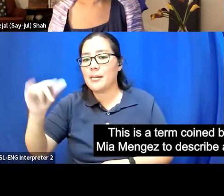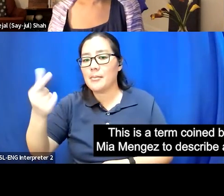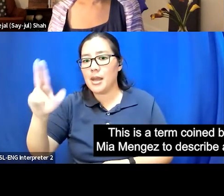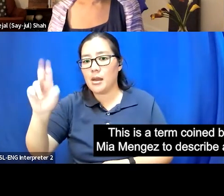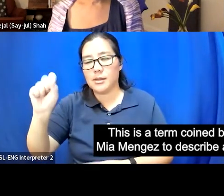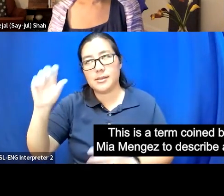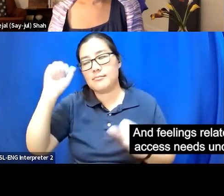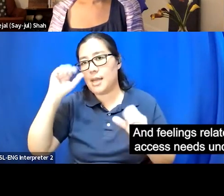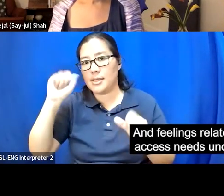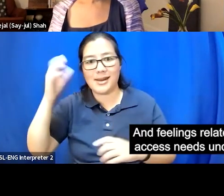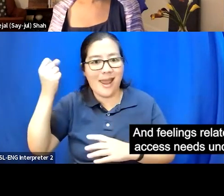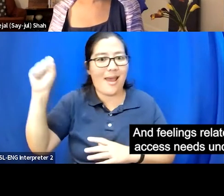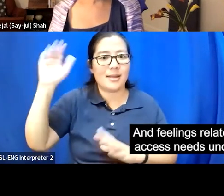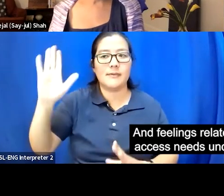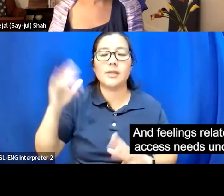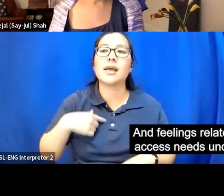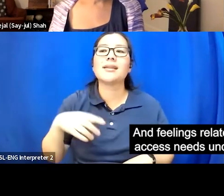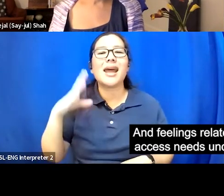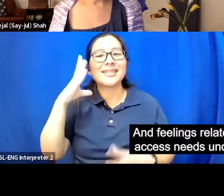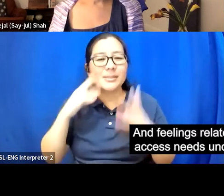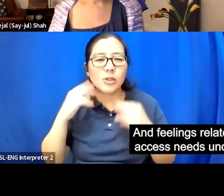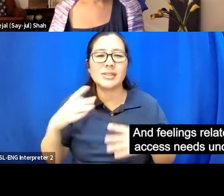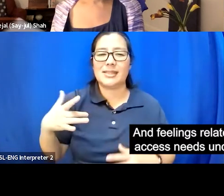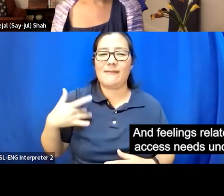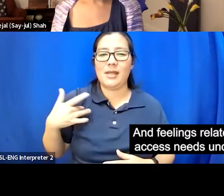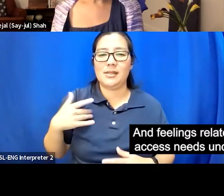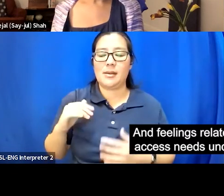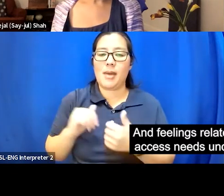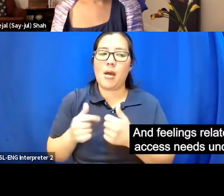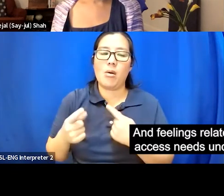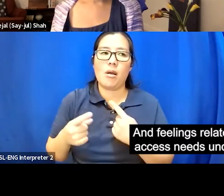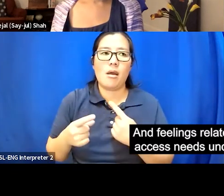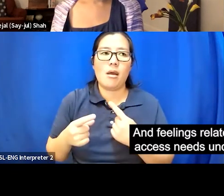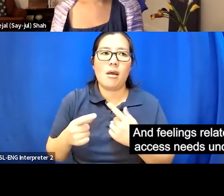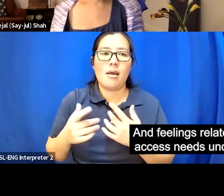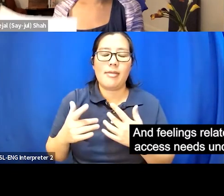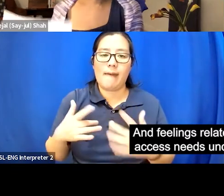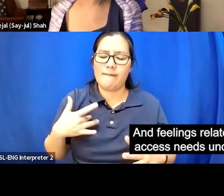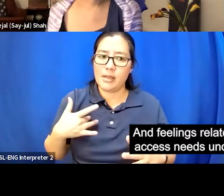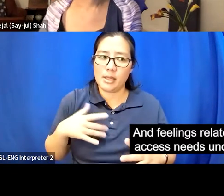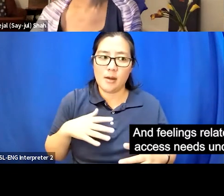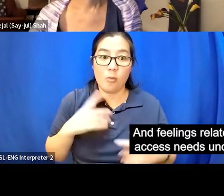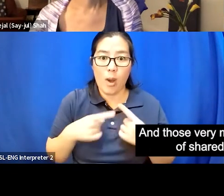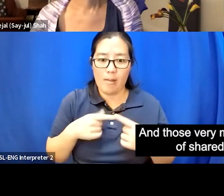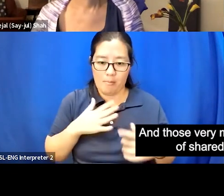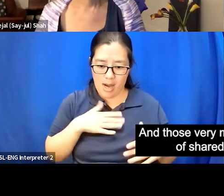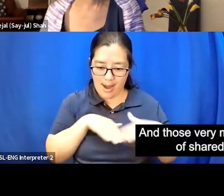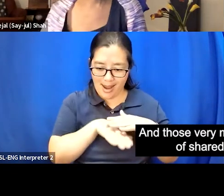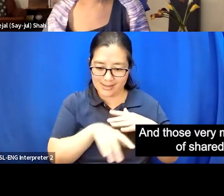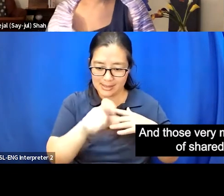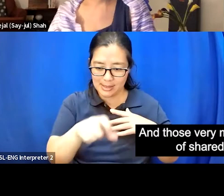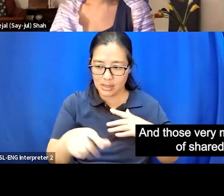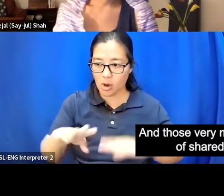experiences and feelings related to having one's access needs understood and met, and those